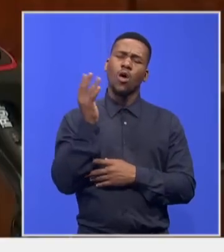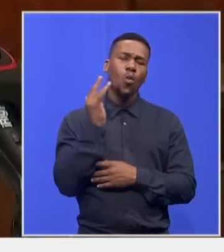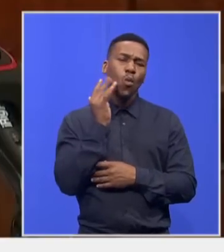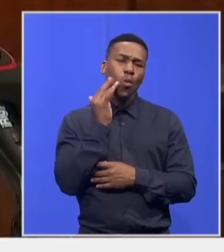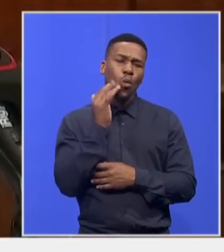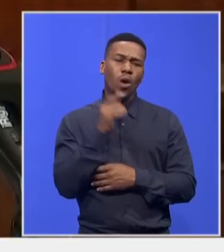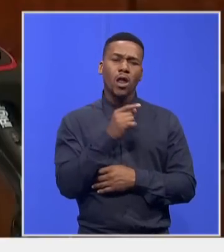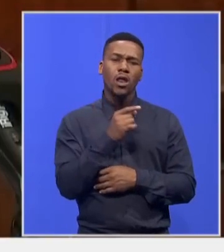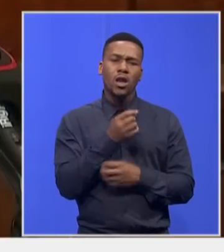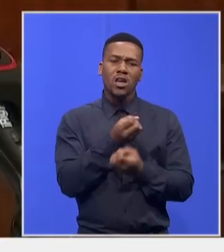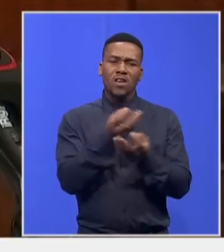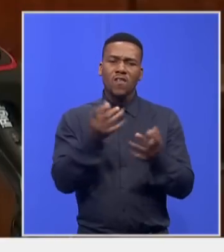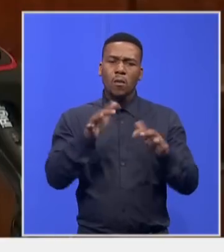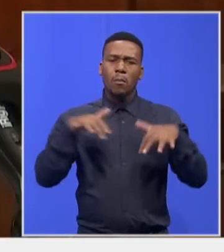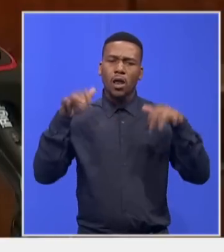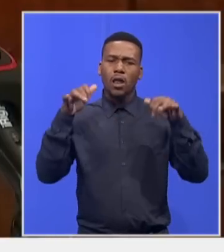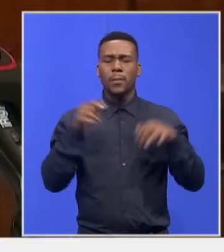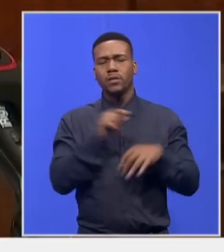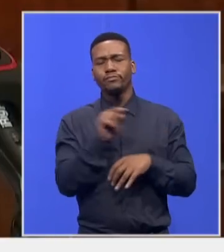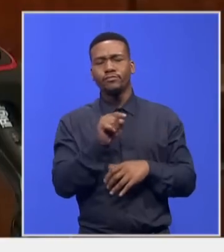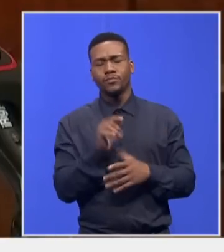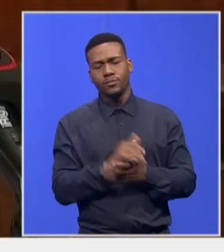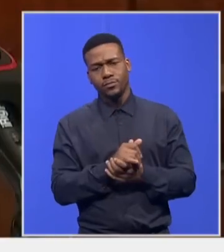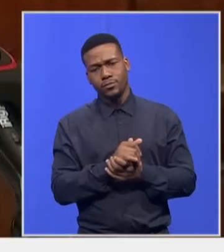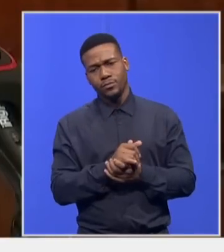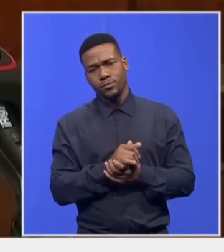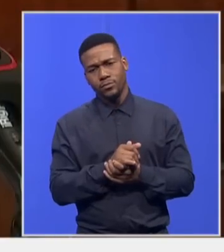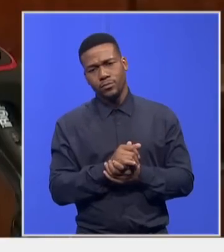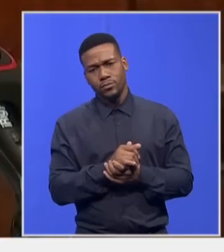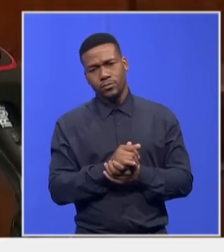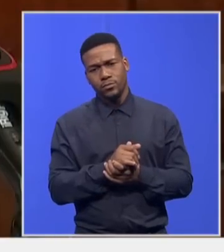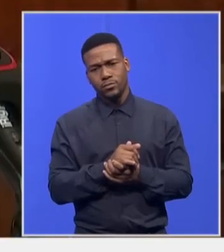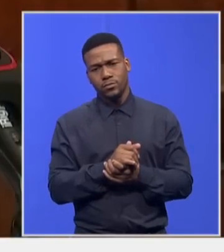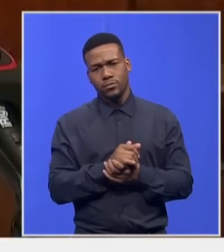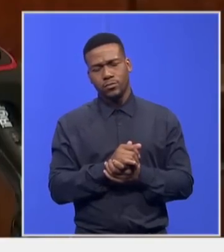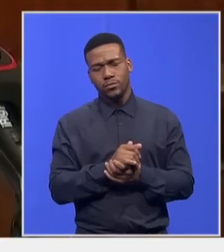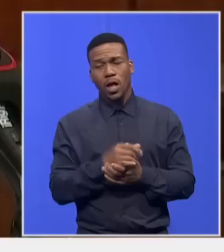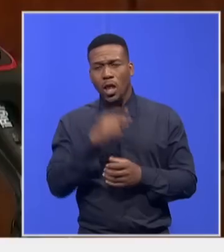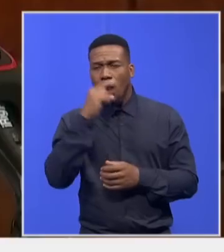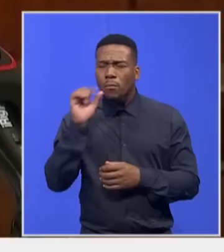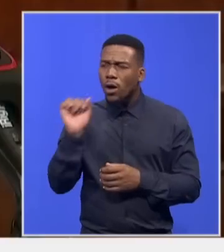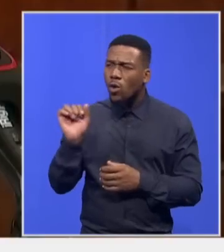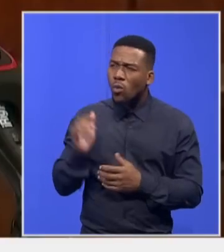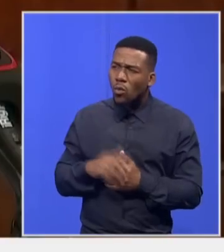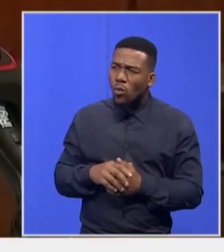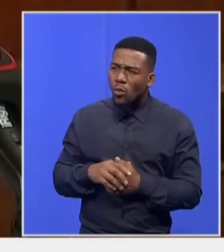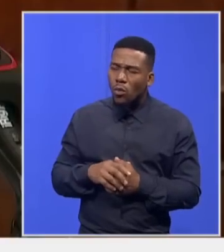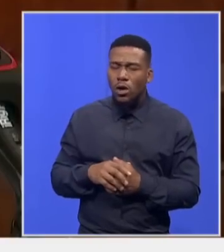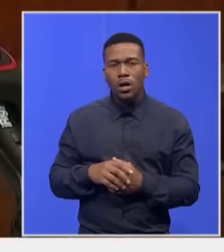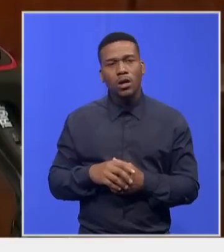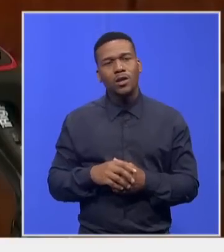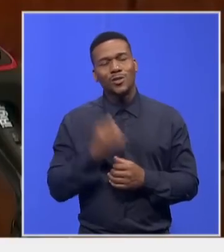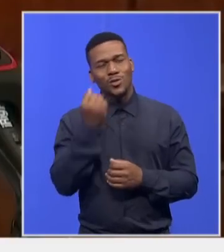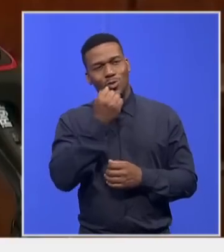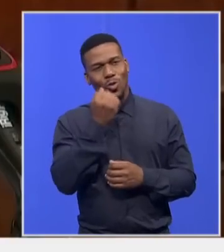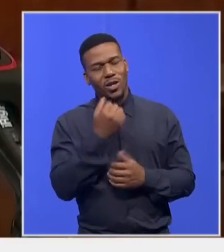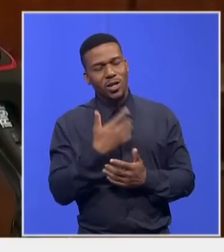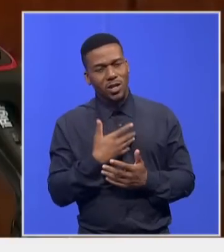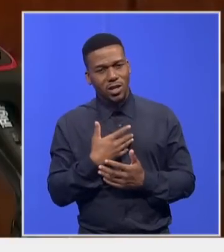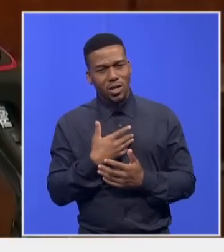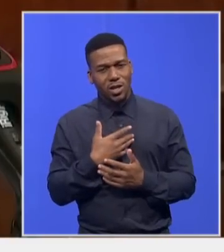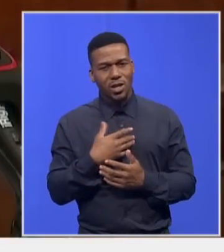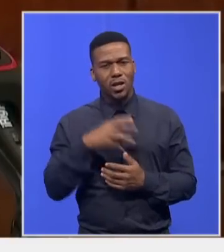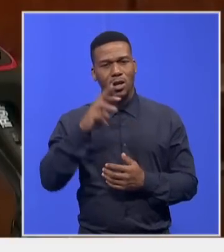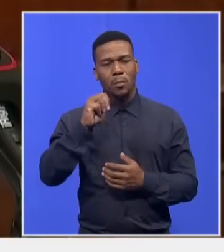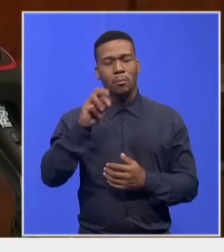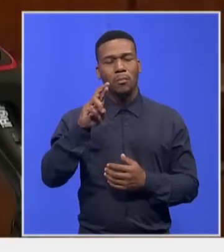to Cabinet? Thank you. You didn't give us your name in media. Sorry. It's Mariam